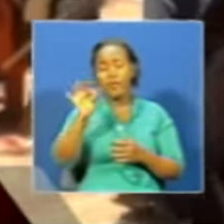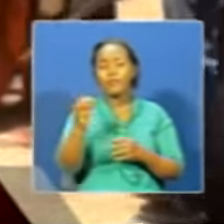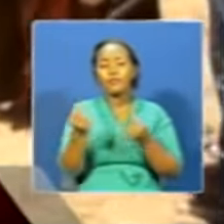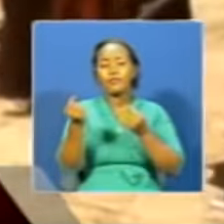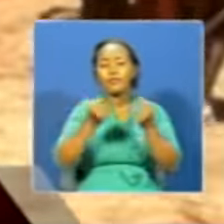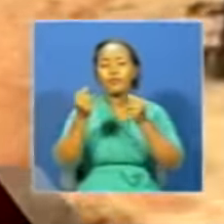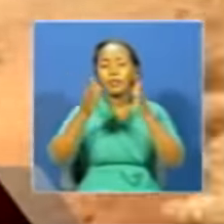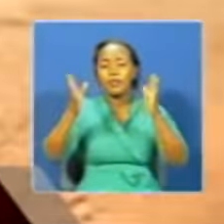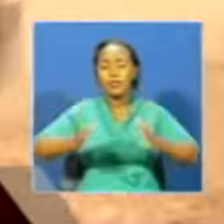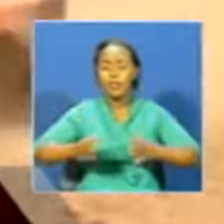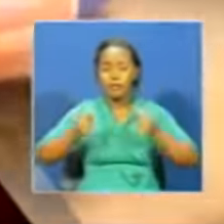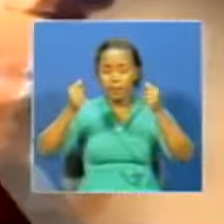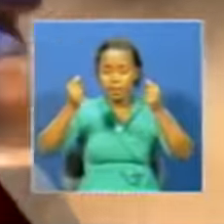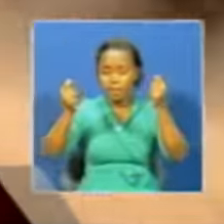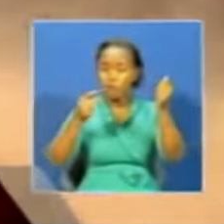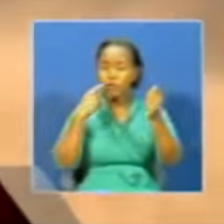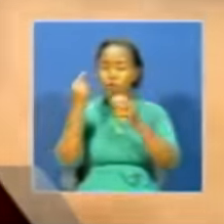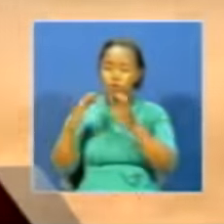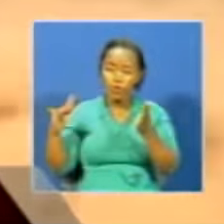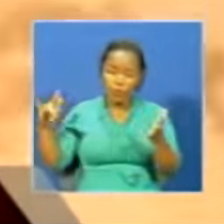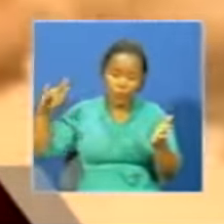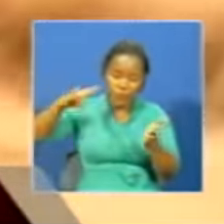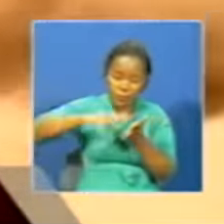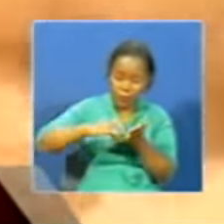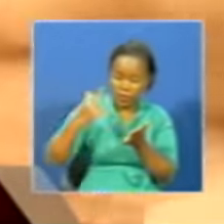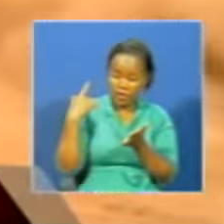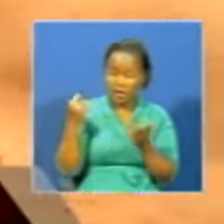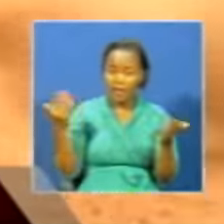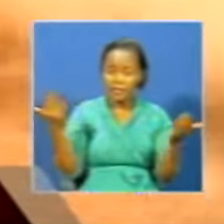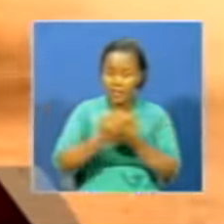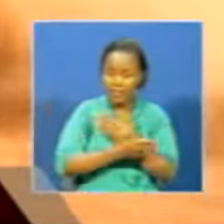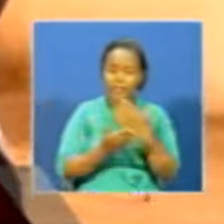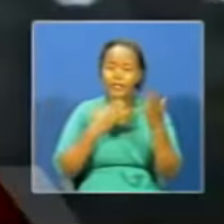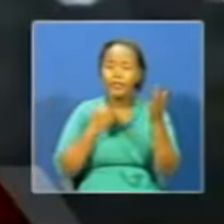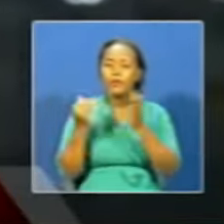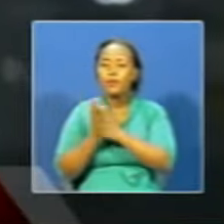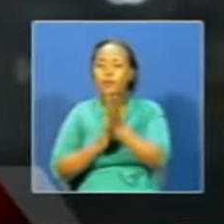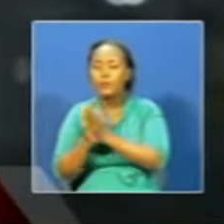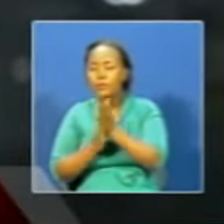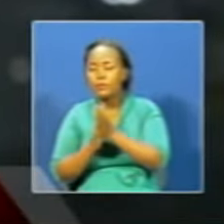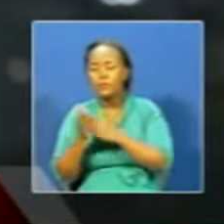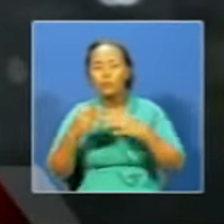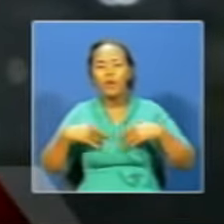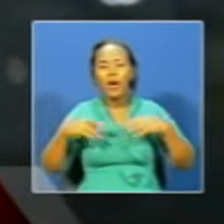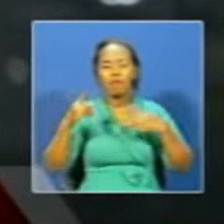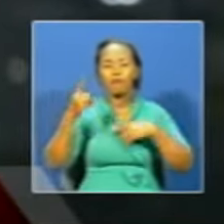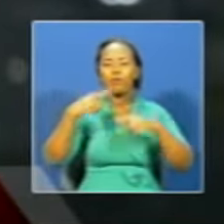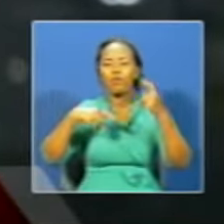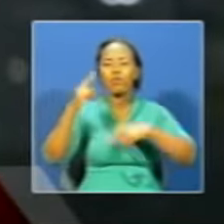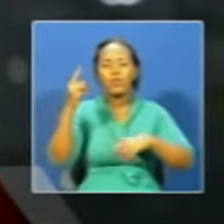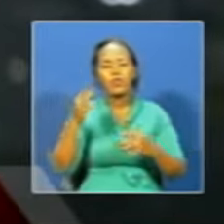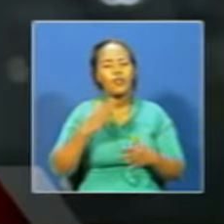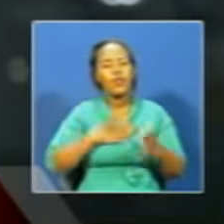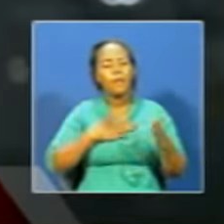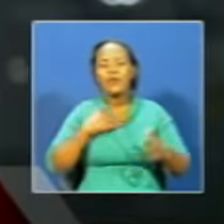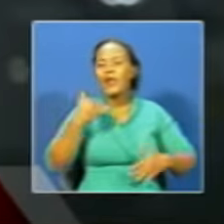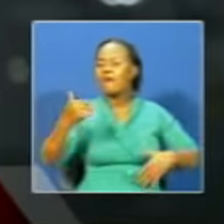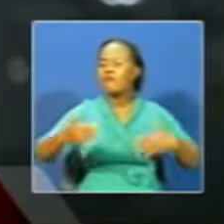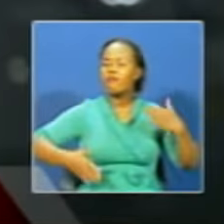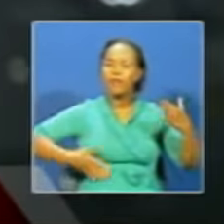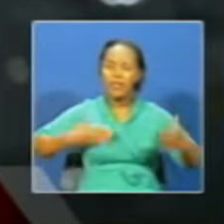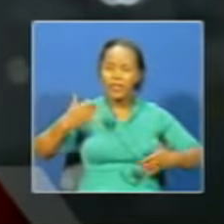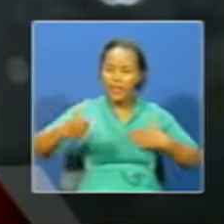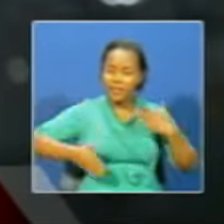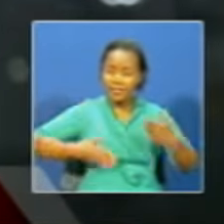landed in the country last night, is eager, yearning for glory in the global showpiece. I'm very excited to be there because the roads you have here